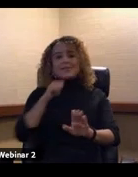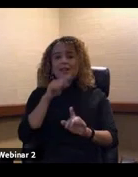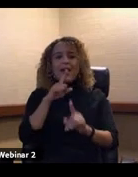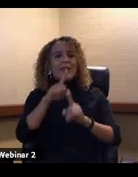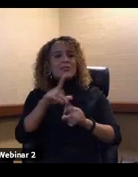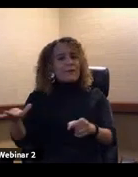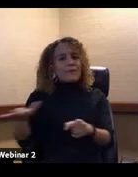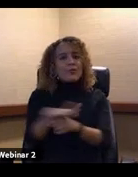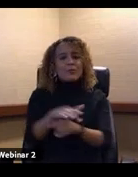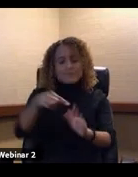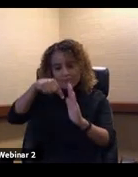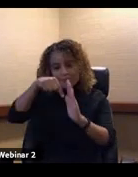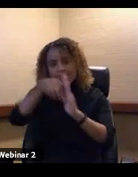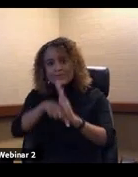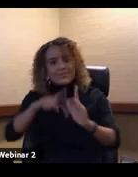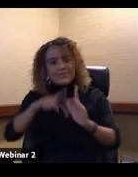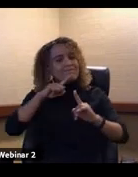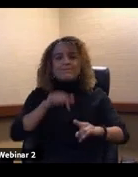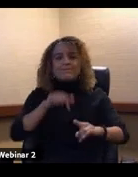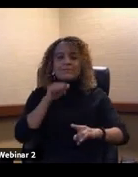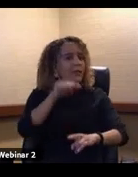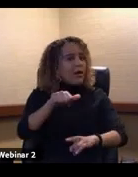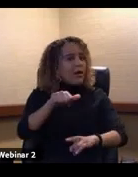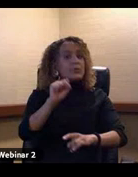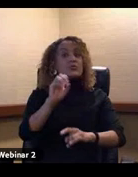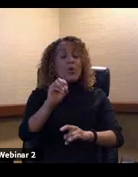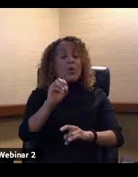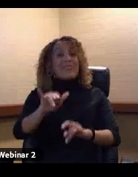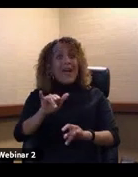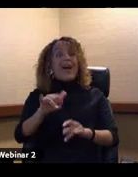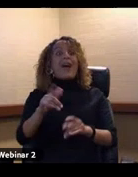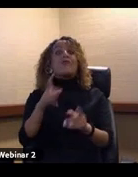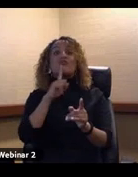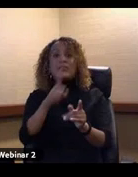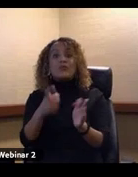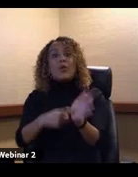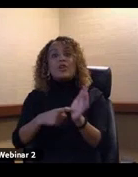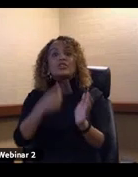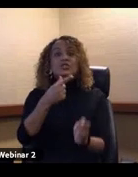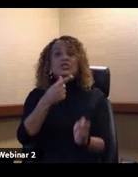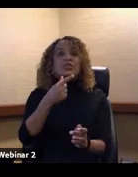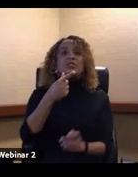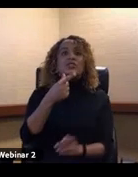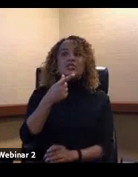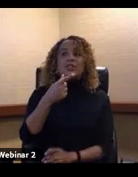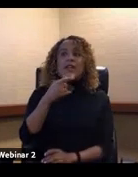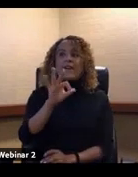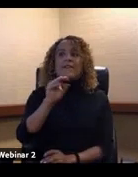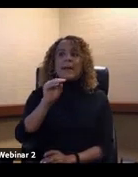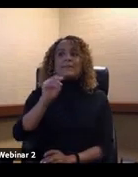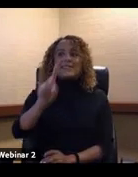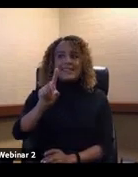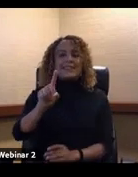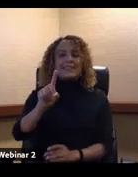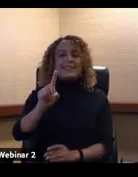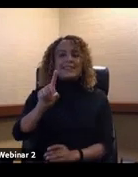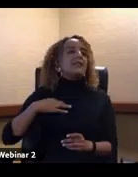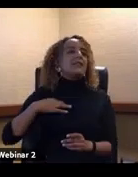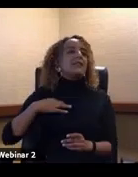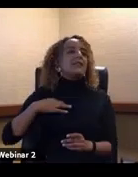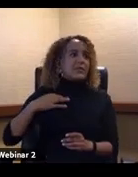always fully answer all of the parts of the question, which in turn requires GFMD to reach out to the applicant, which